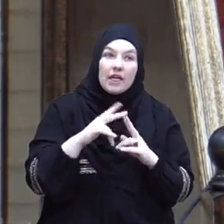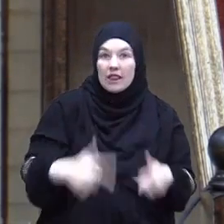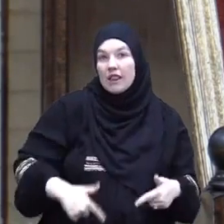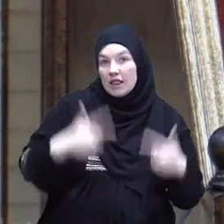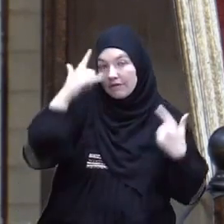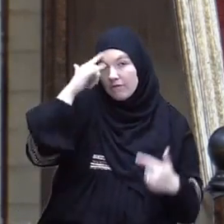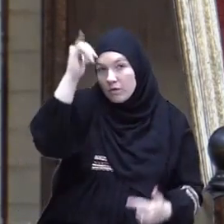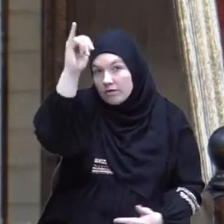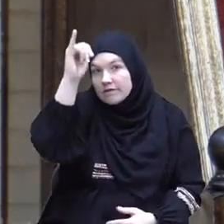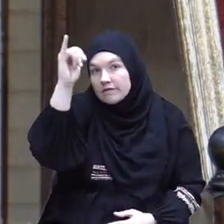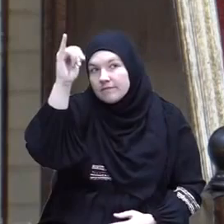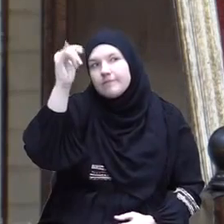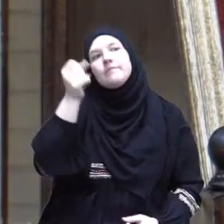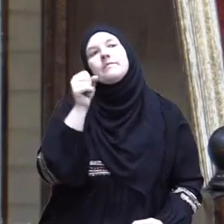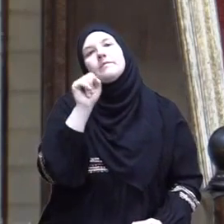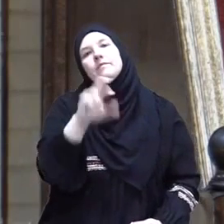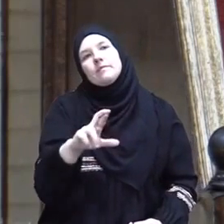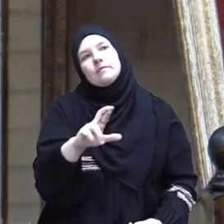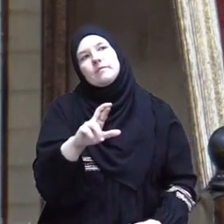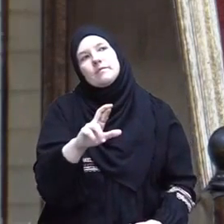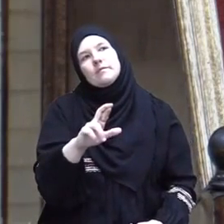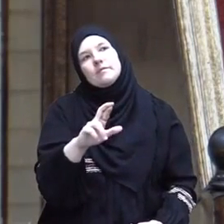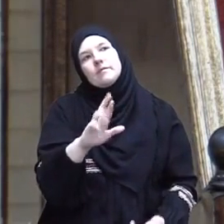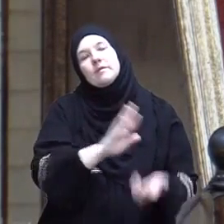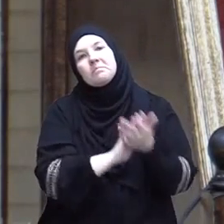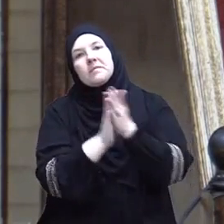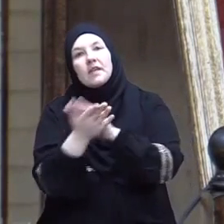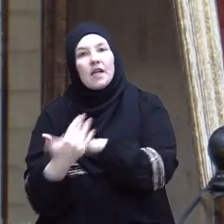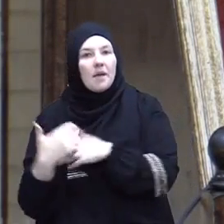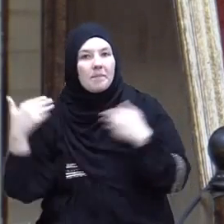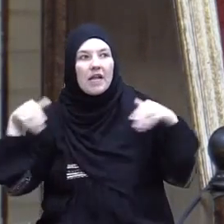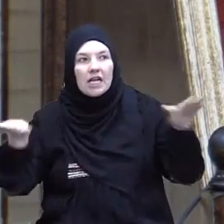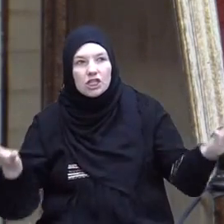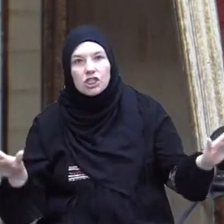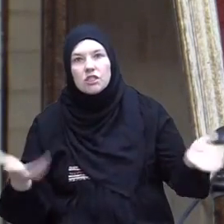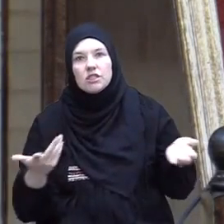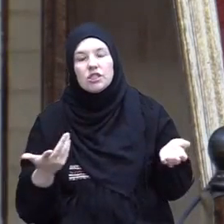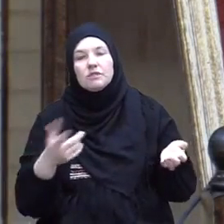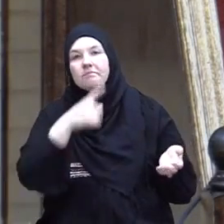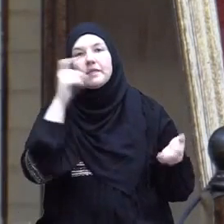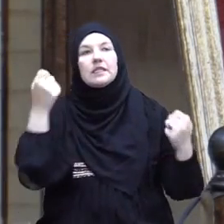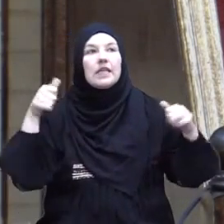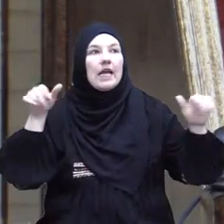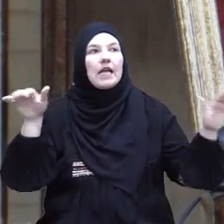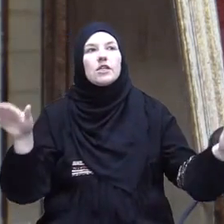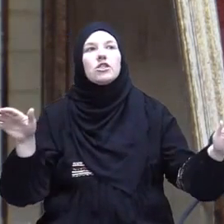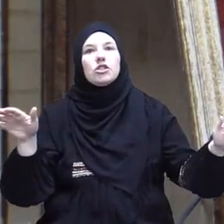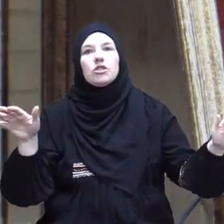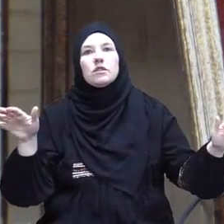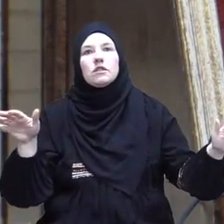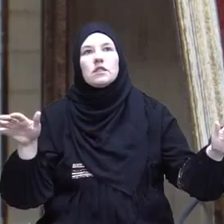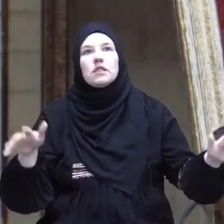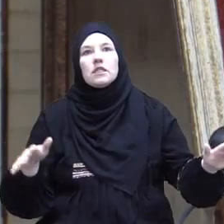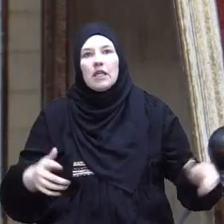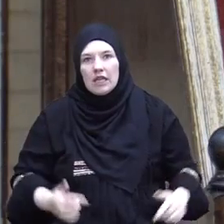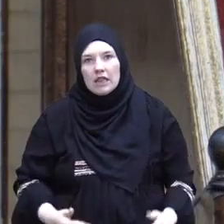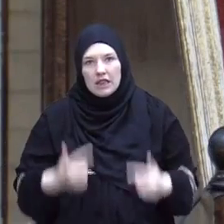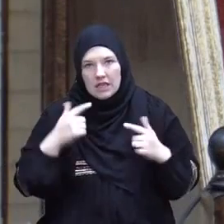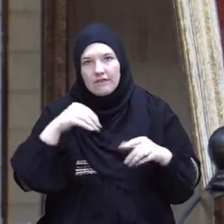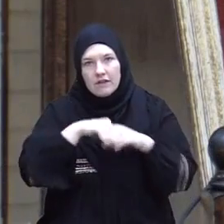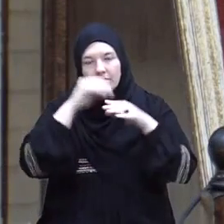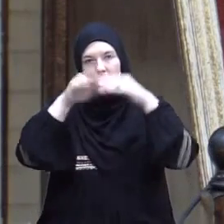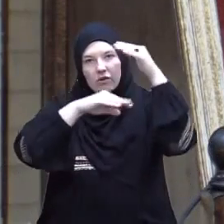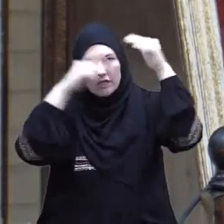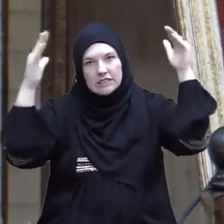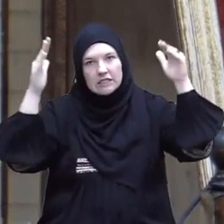for eternity or turn into angels. Because angels mostly live in paradise. They